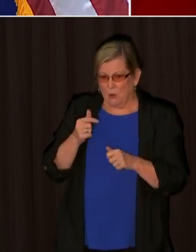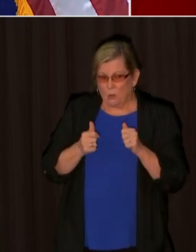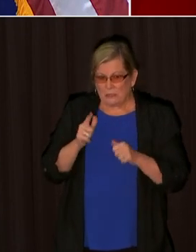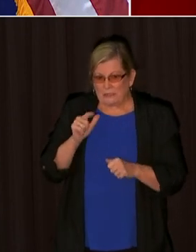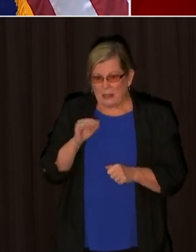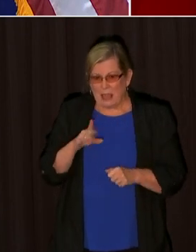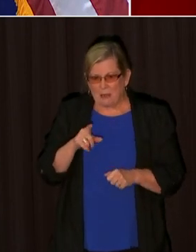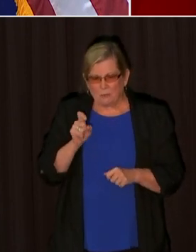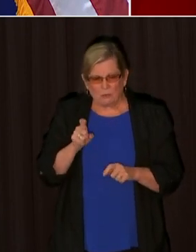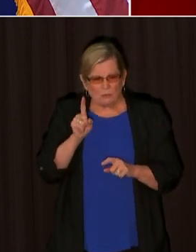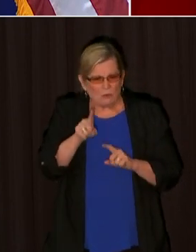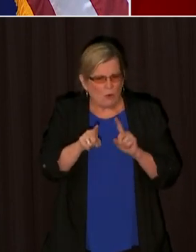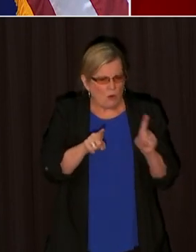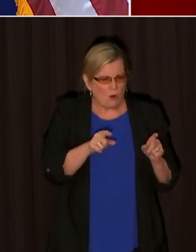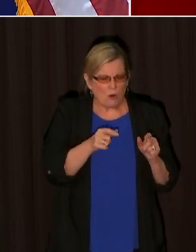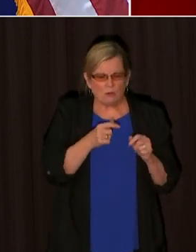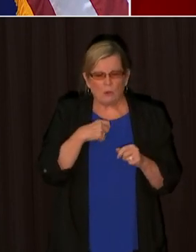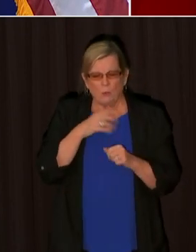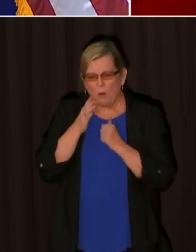answer those questions.